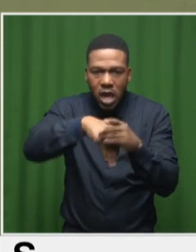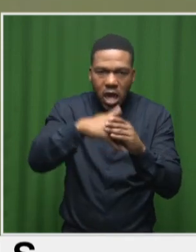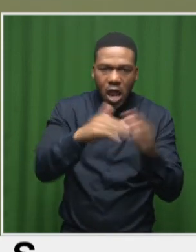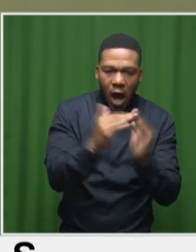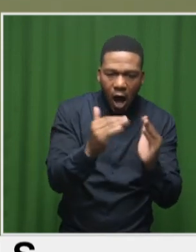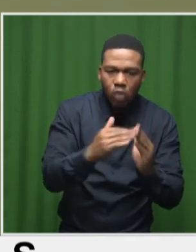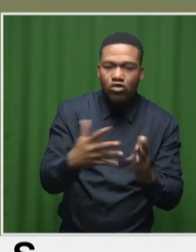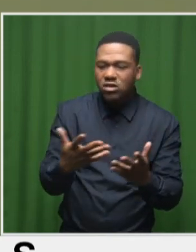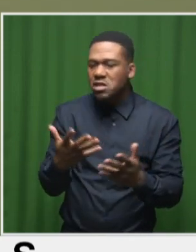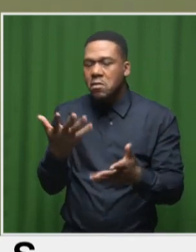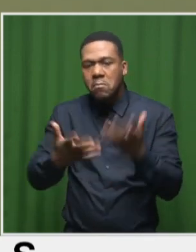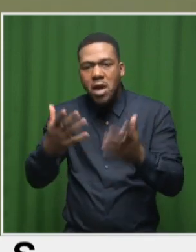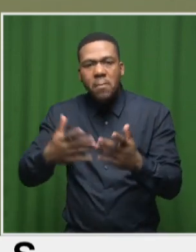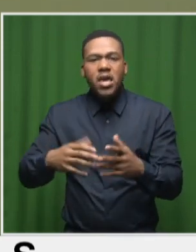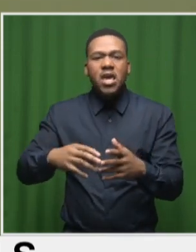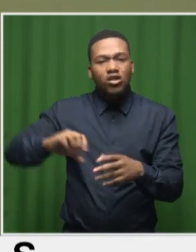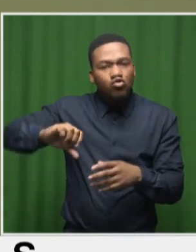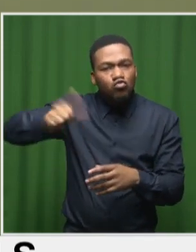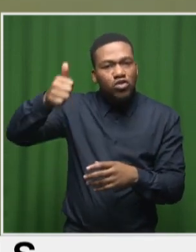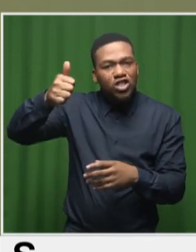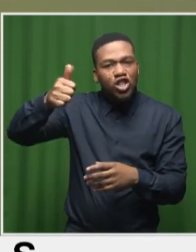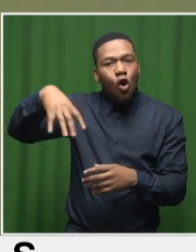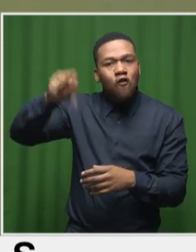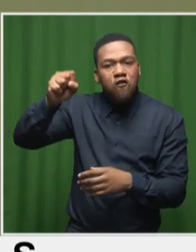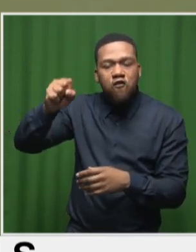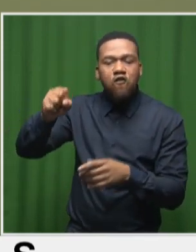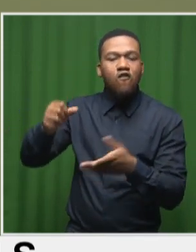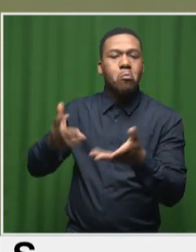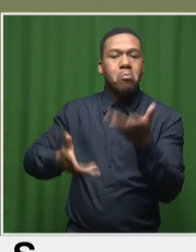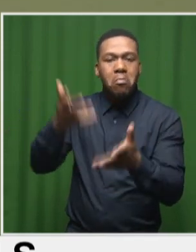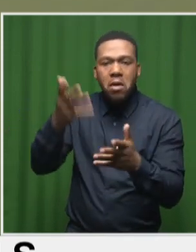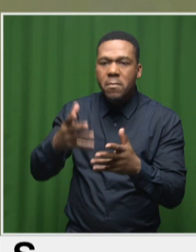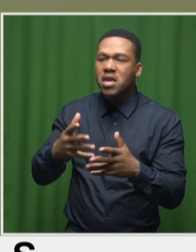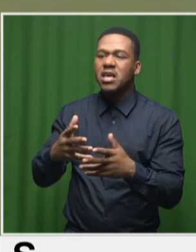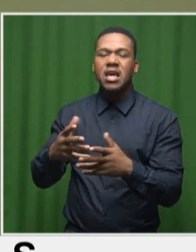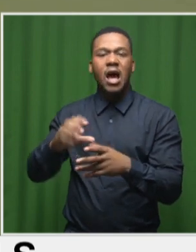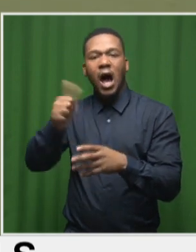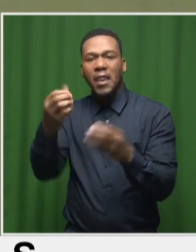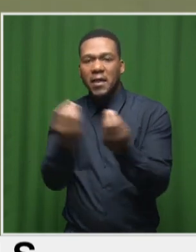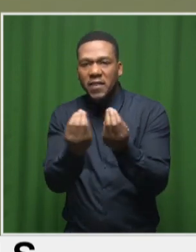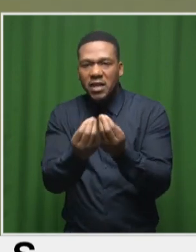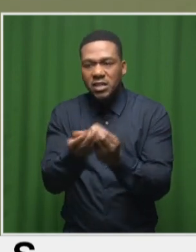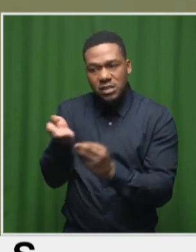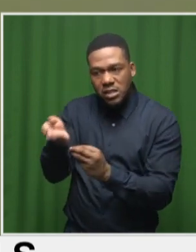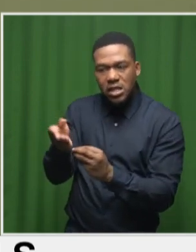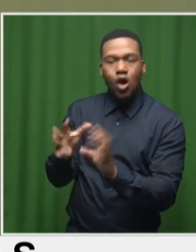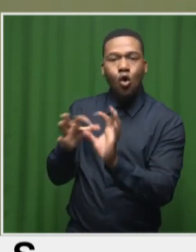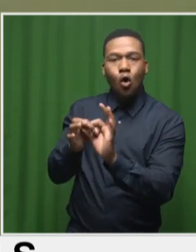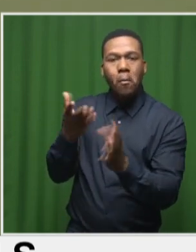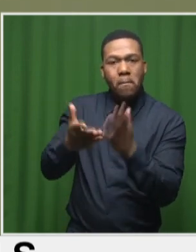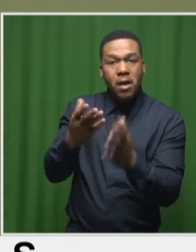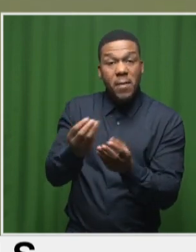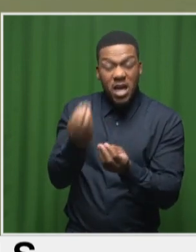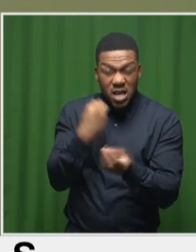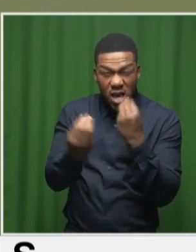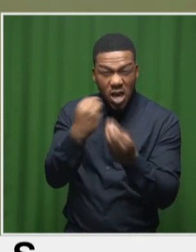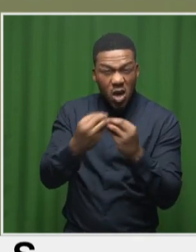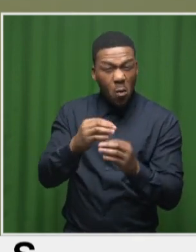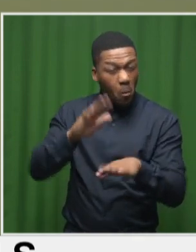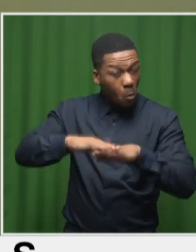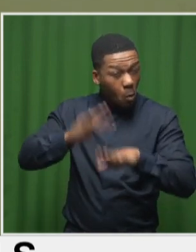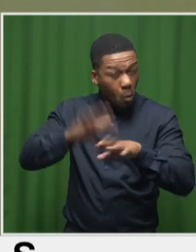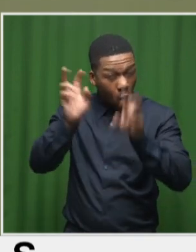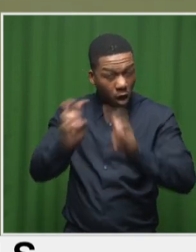to switch off some of your appliances, and mainly the appliances that consumes more